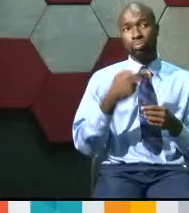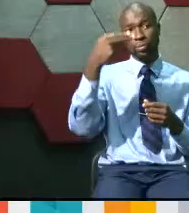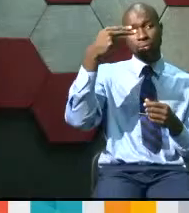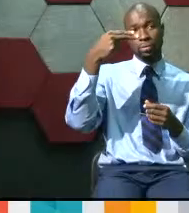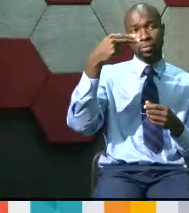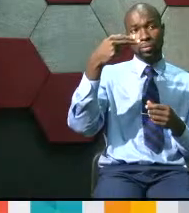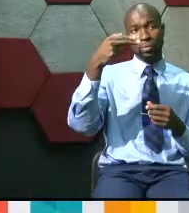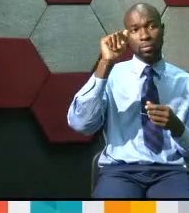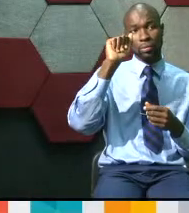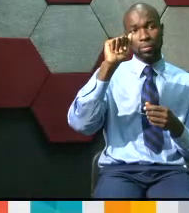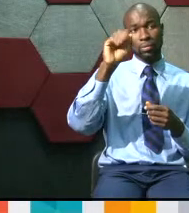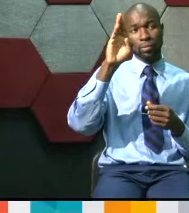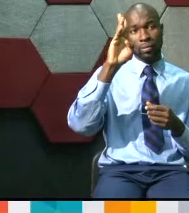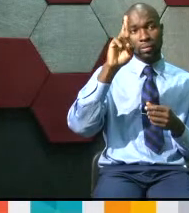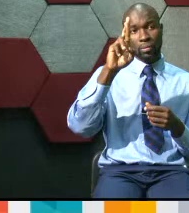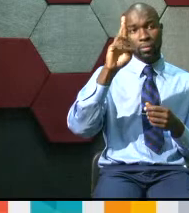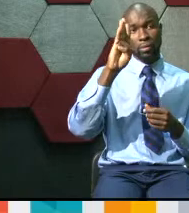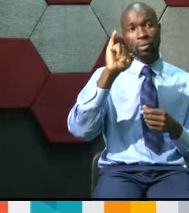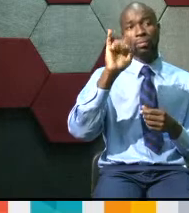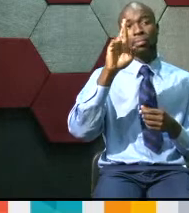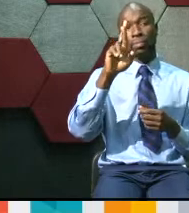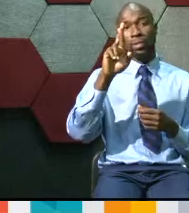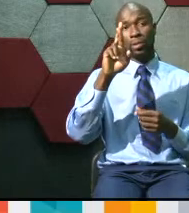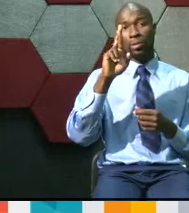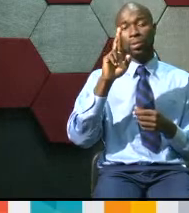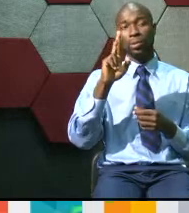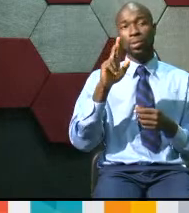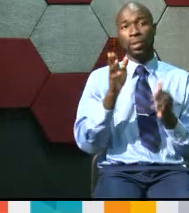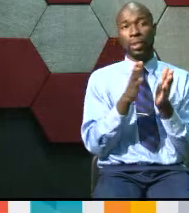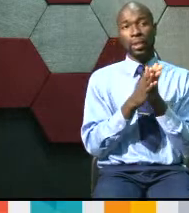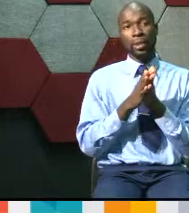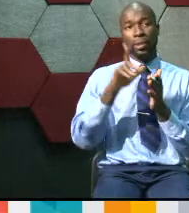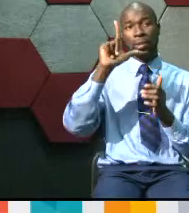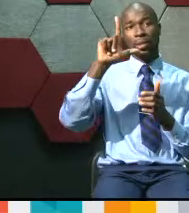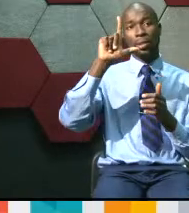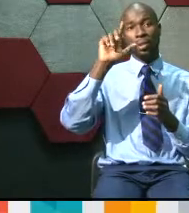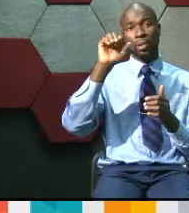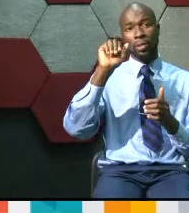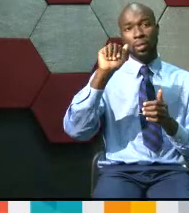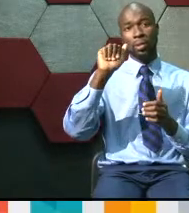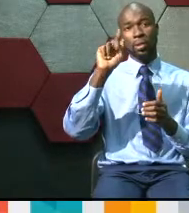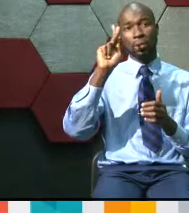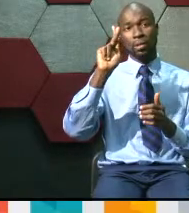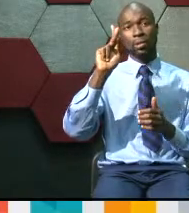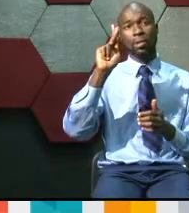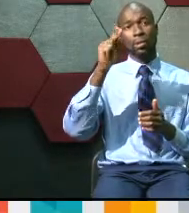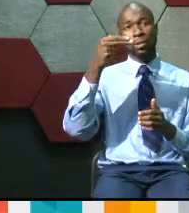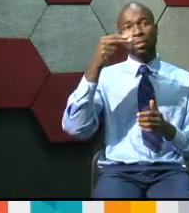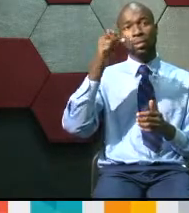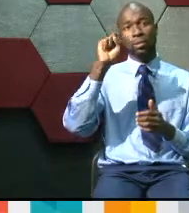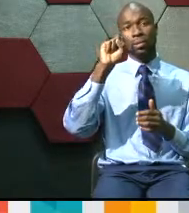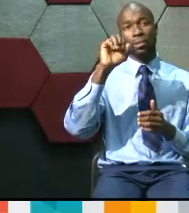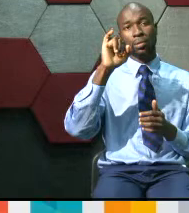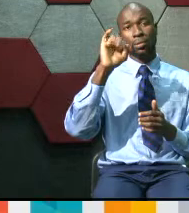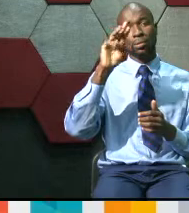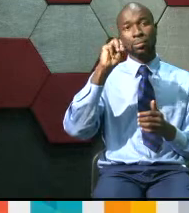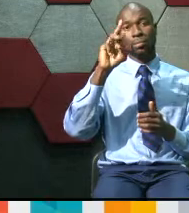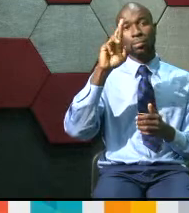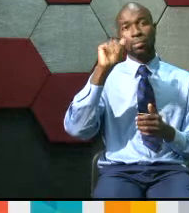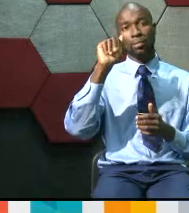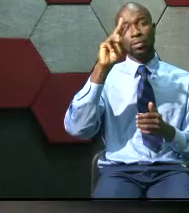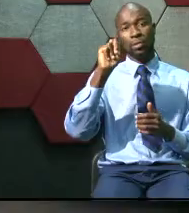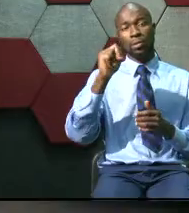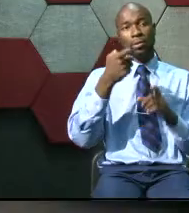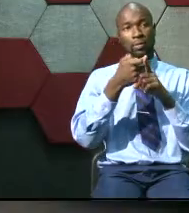Habil Harpreet Sagor and Shimran Harpreet Sagor